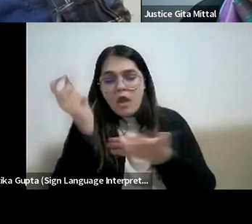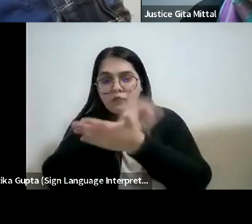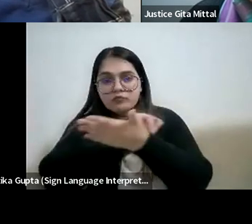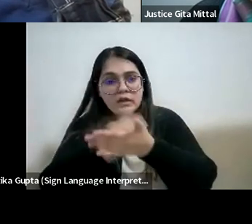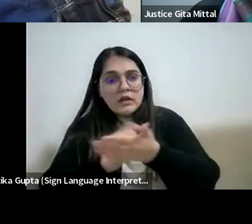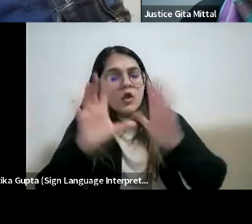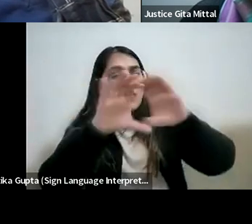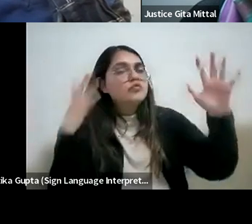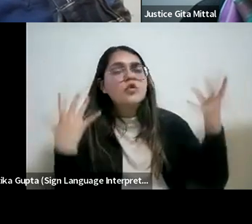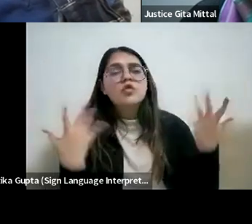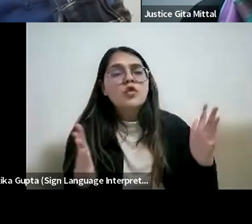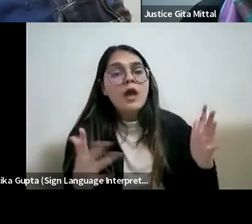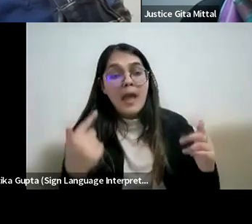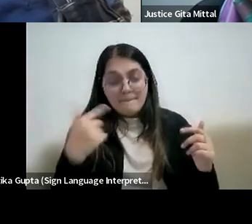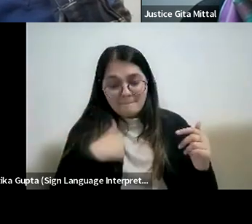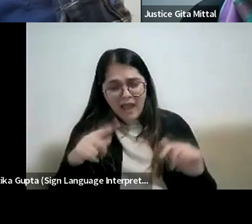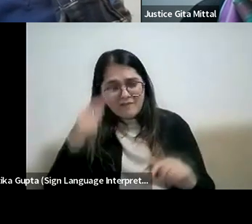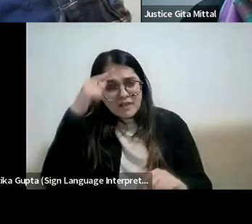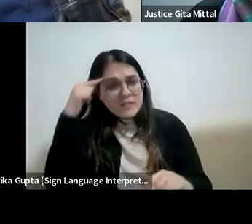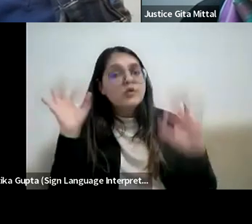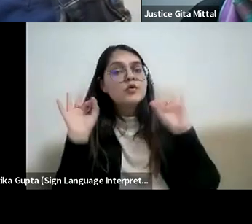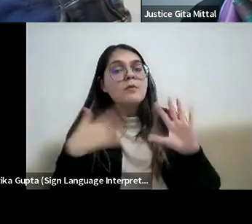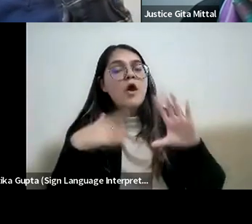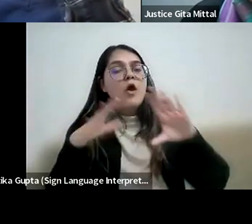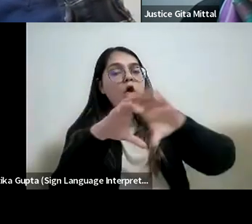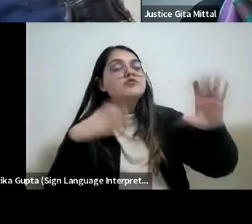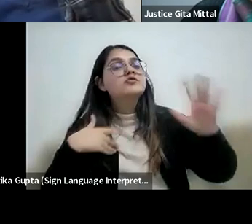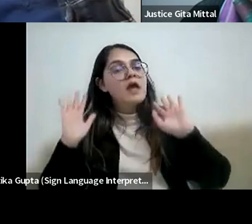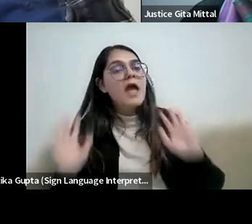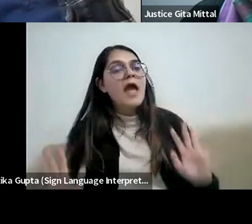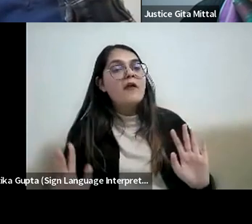constitution. We are very fortunate we have a constitution and